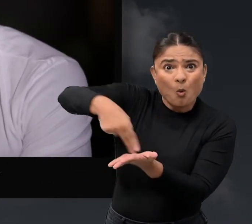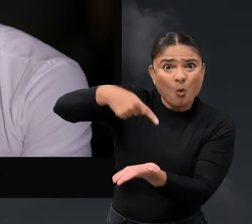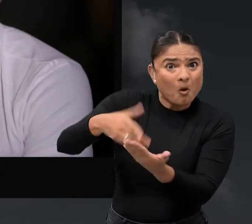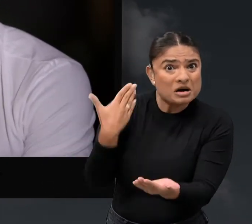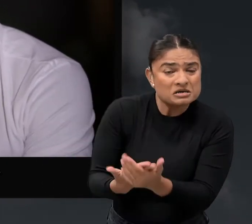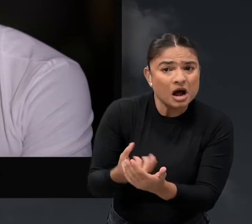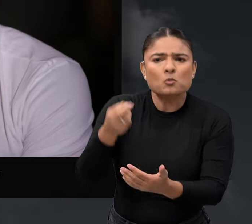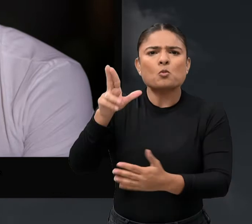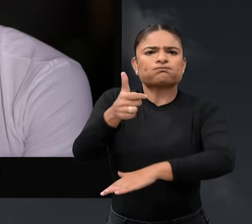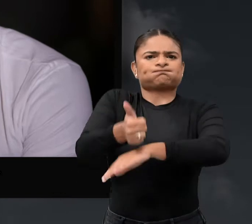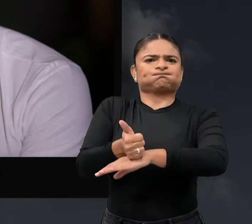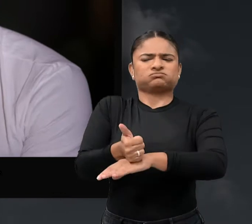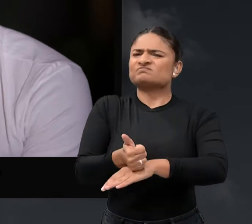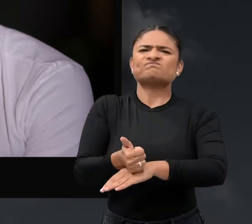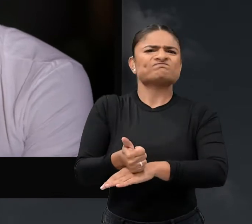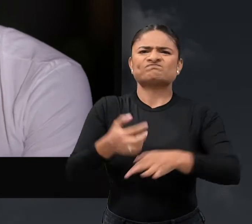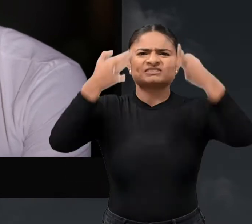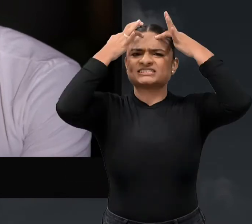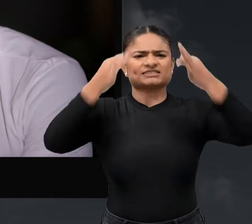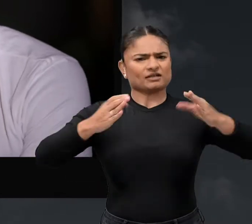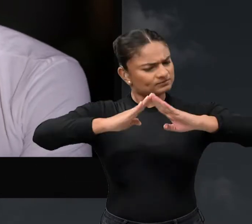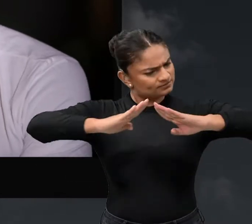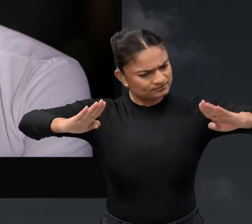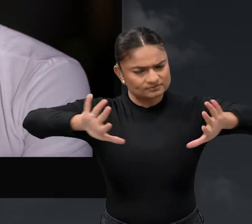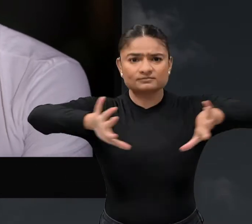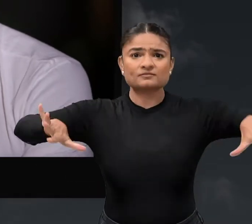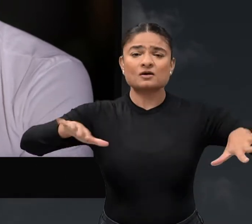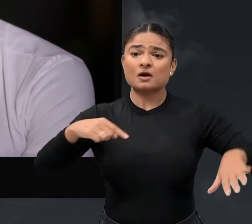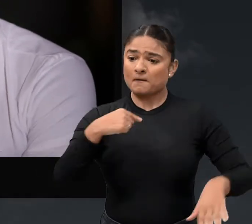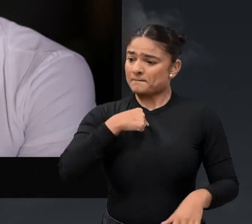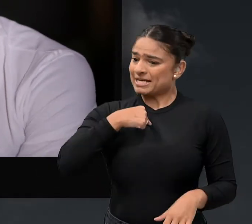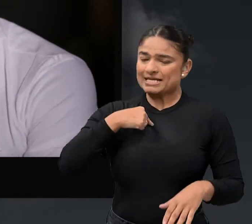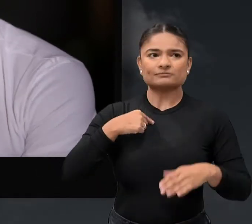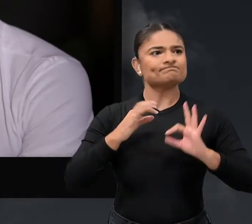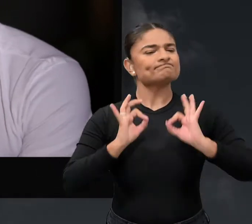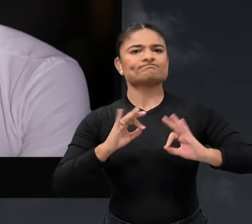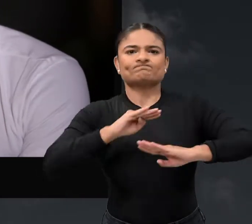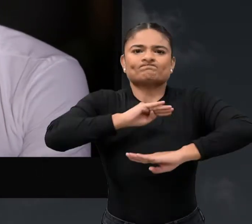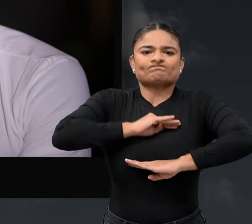ekutheni ngiyakhona ukuhamba or angikhona ukuhamba, but injabulo yami comes down to